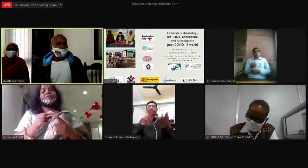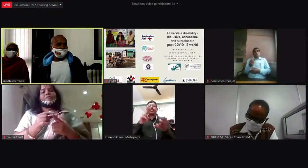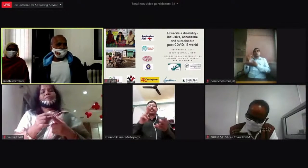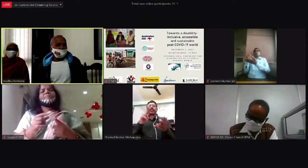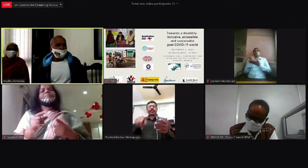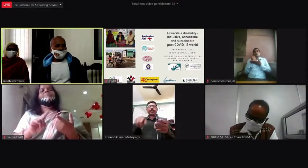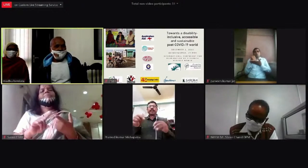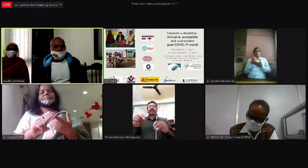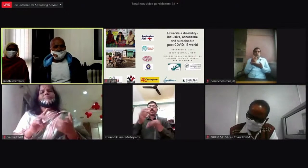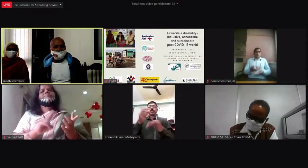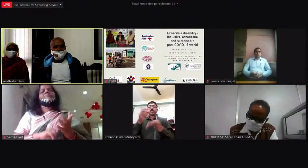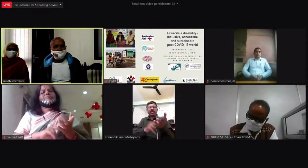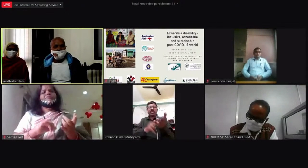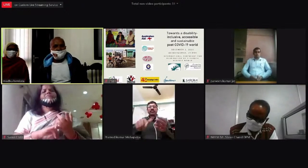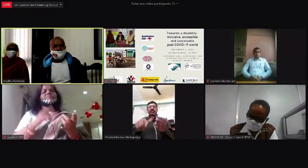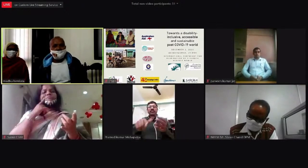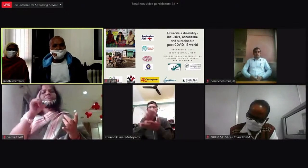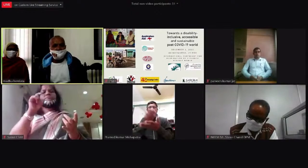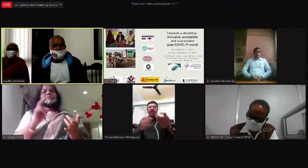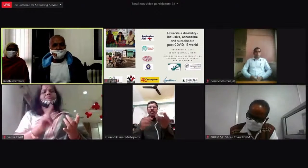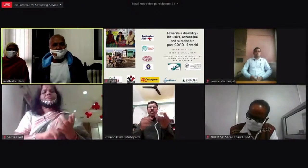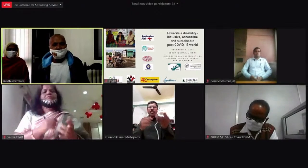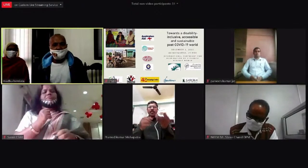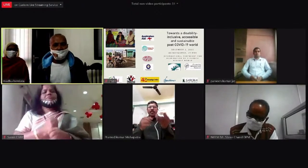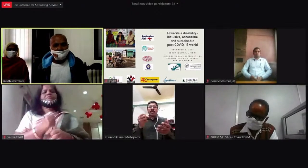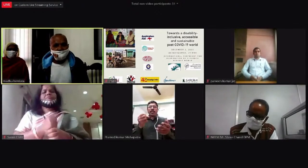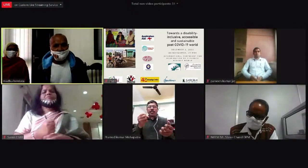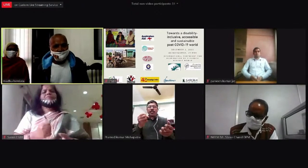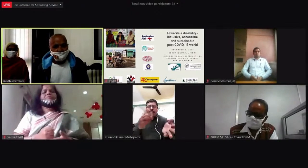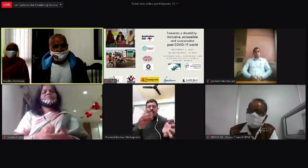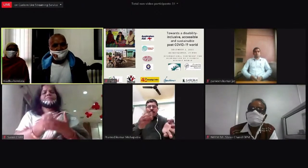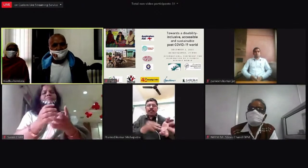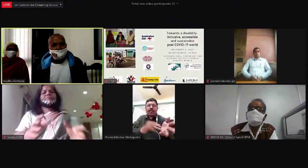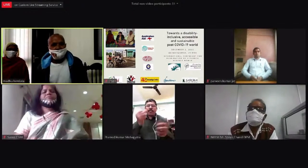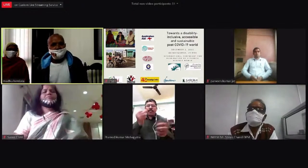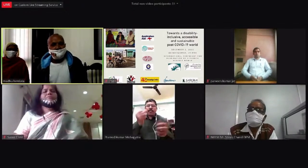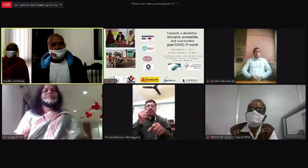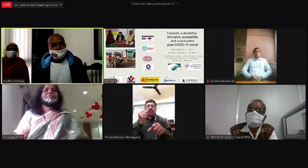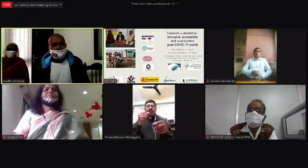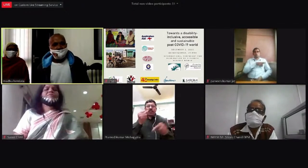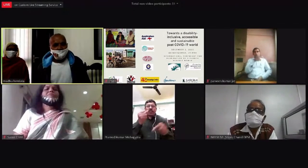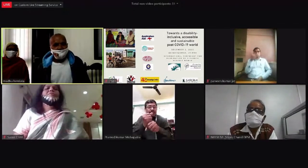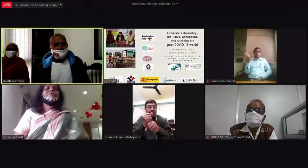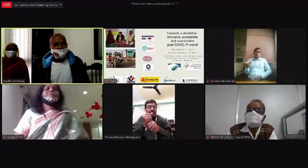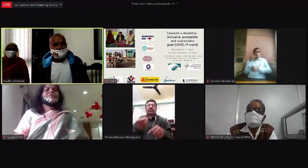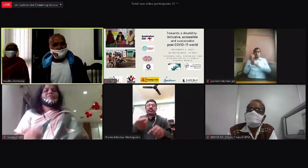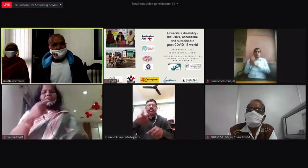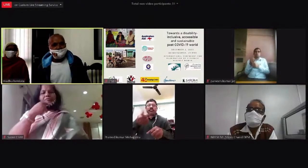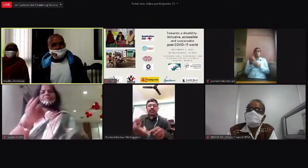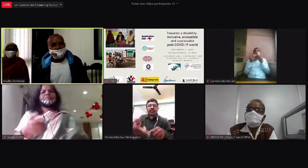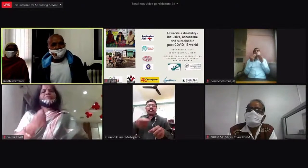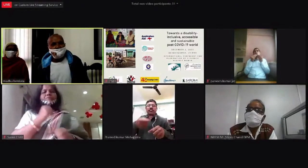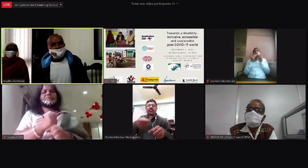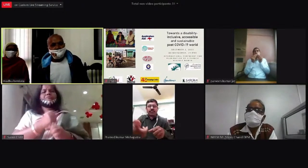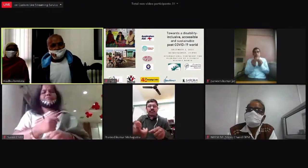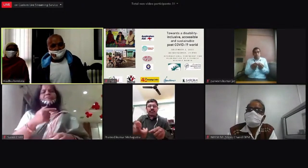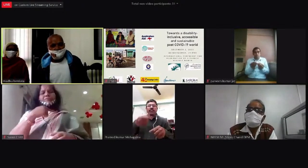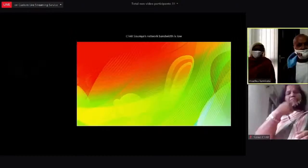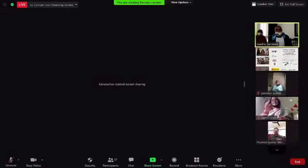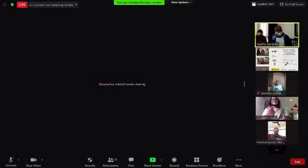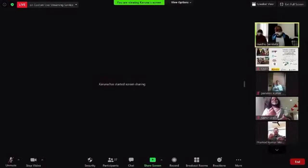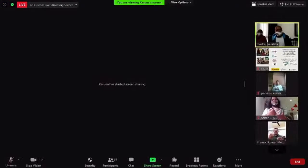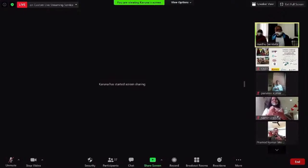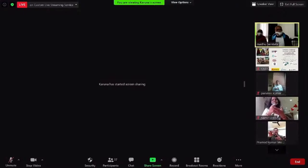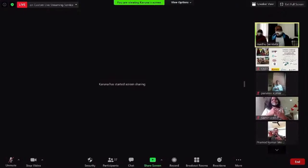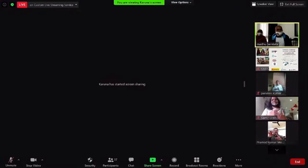Hence, if there is any assistance that can be extended to me, it would be great. And I would request the government to do the same for me.